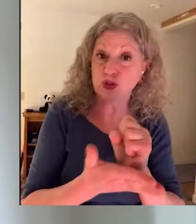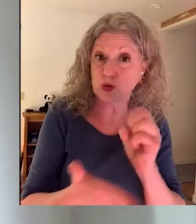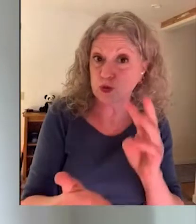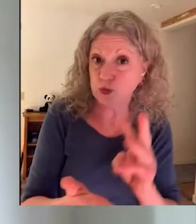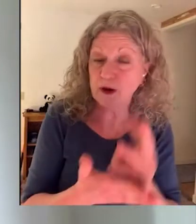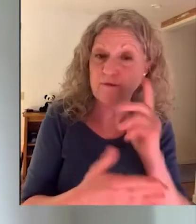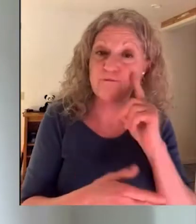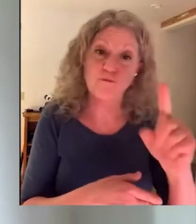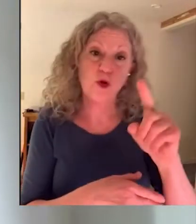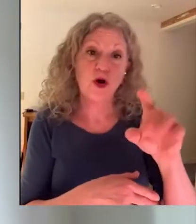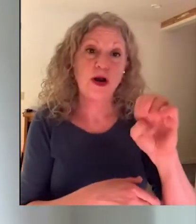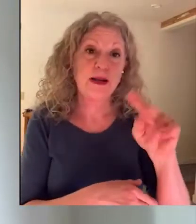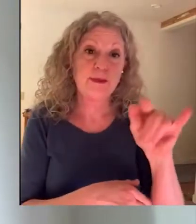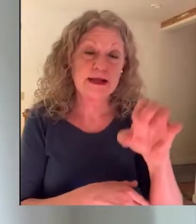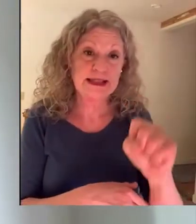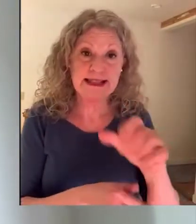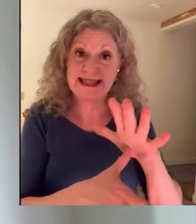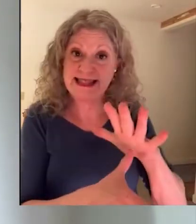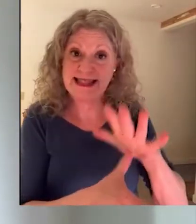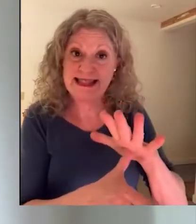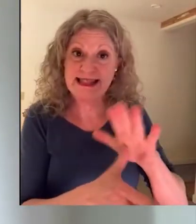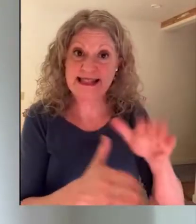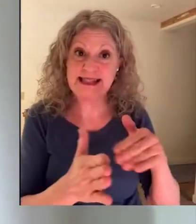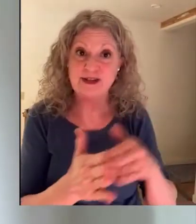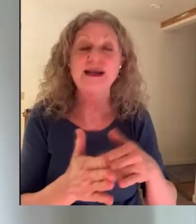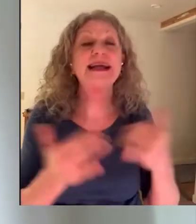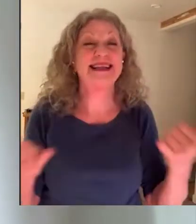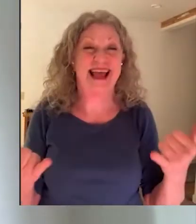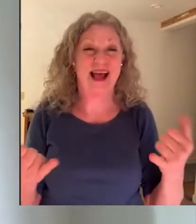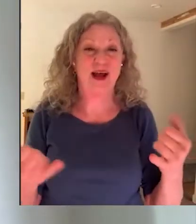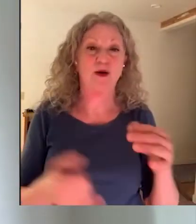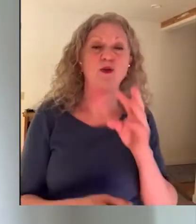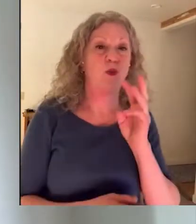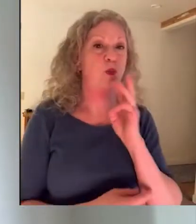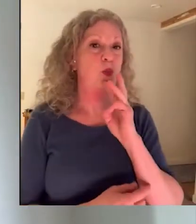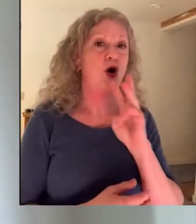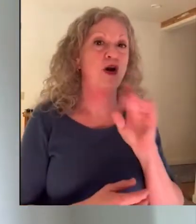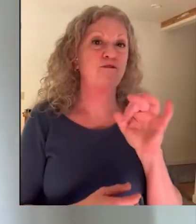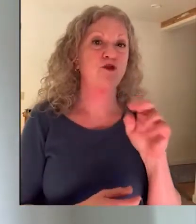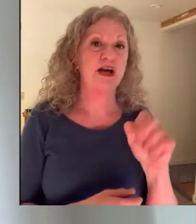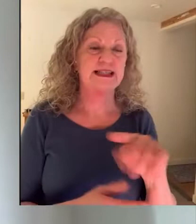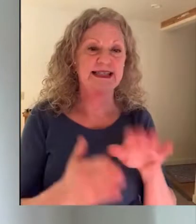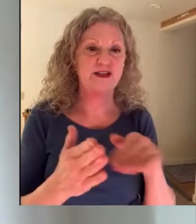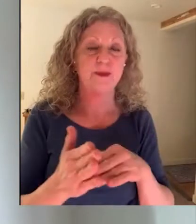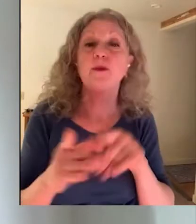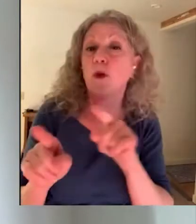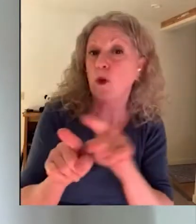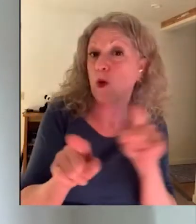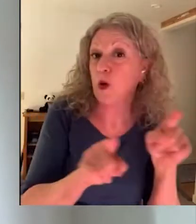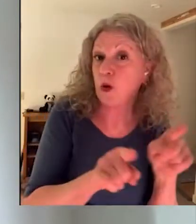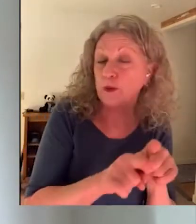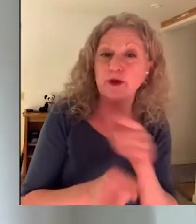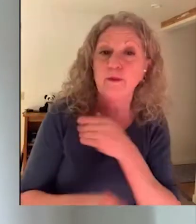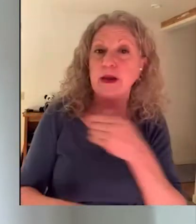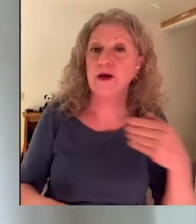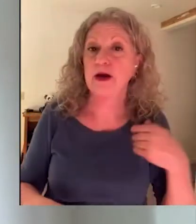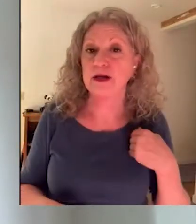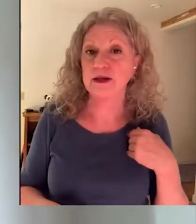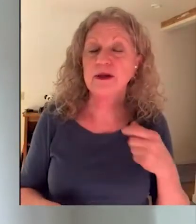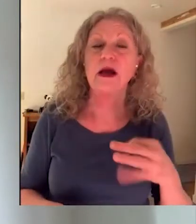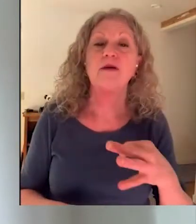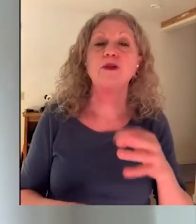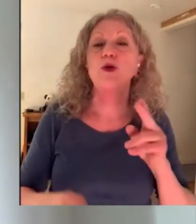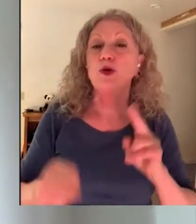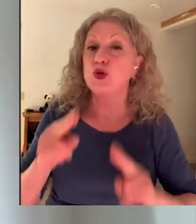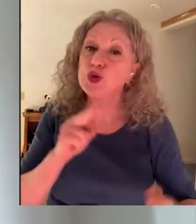Senior Center, now the Edmonds Waterfront Center. I am also serving as a member of the Human Services Commission